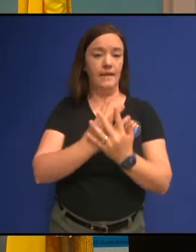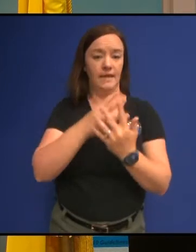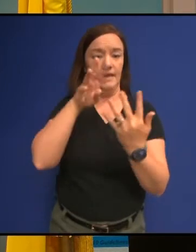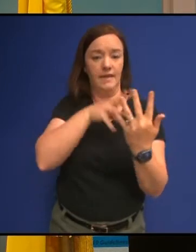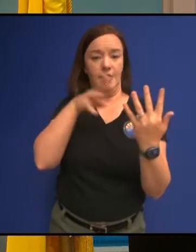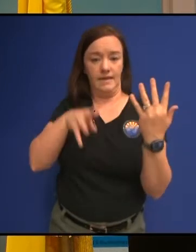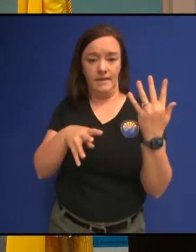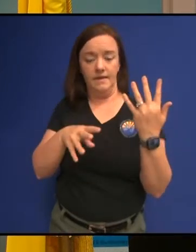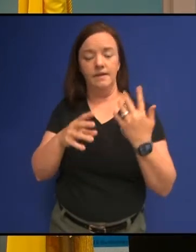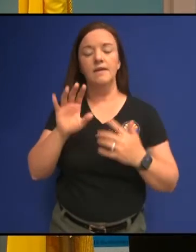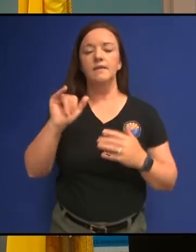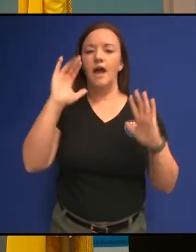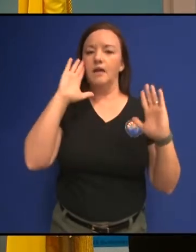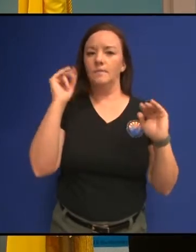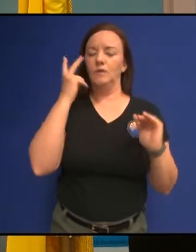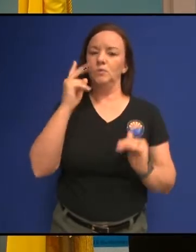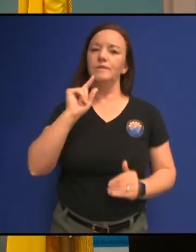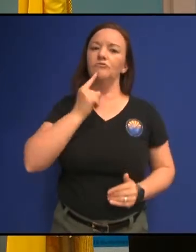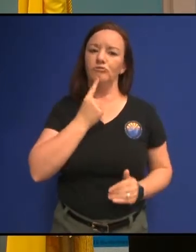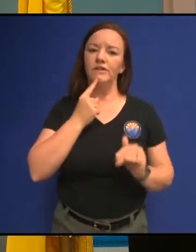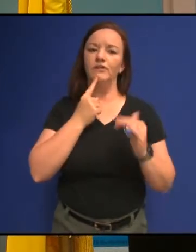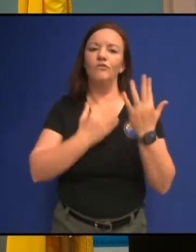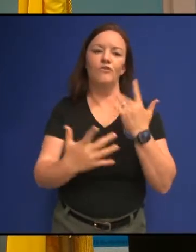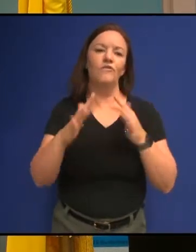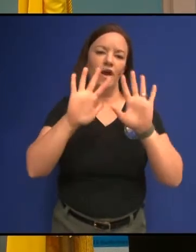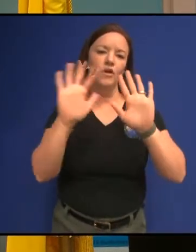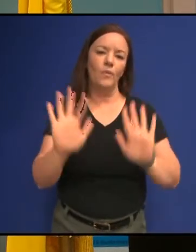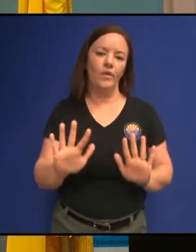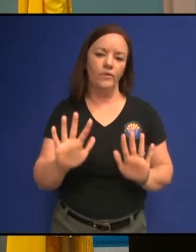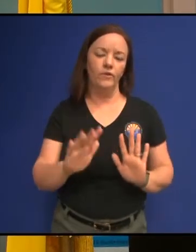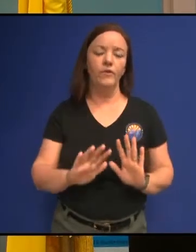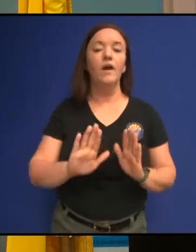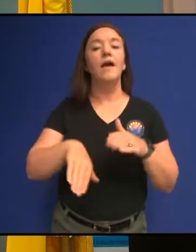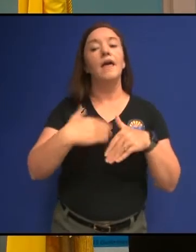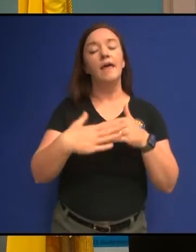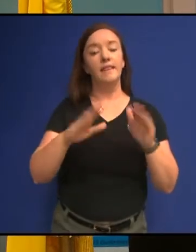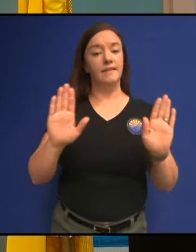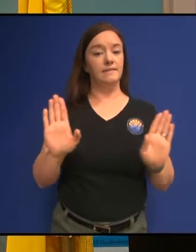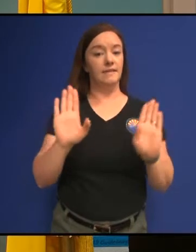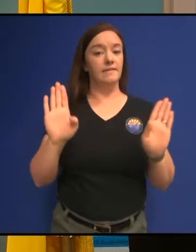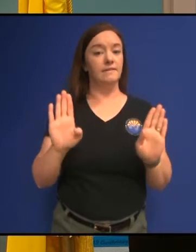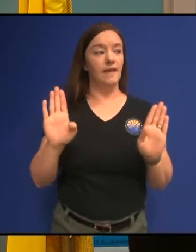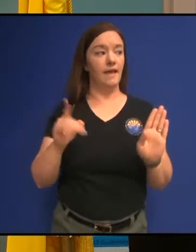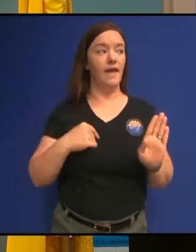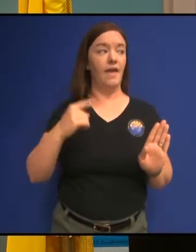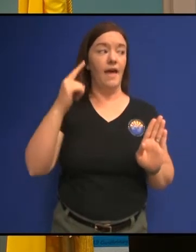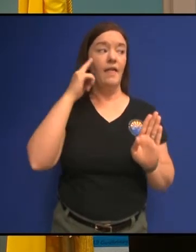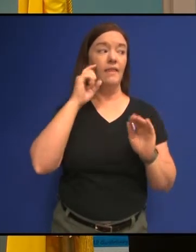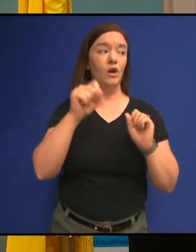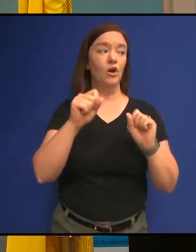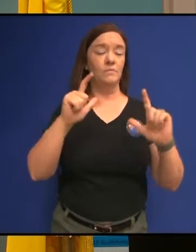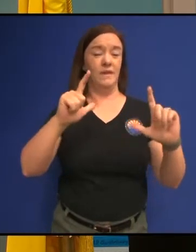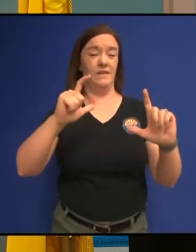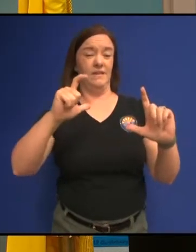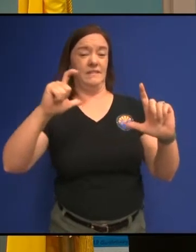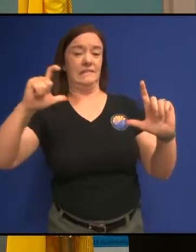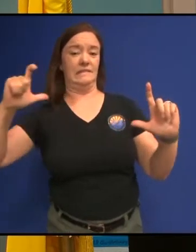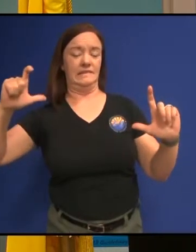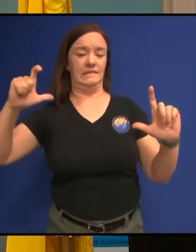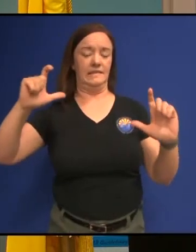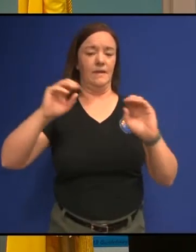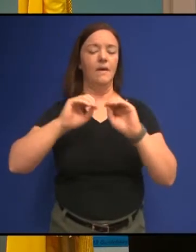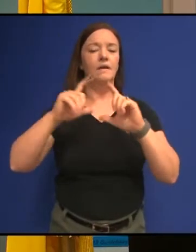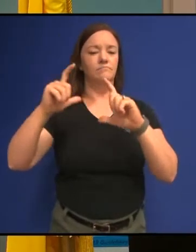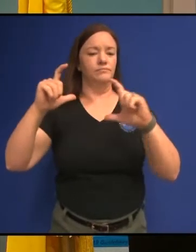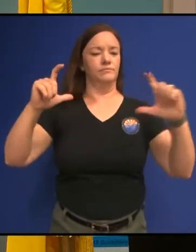expecting to see critical fire weather conditions. And Sunday, I even think this could be extended a little further east into